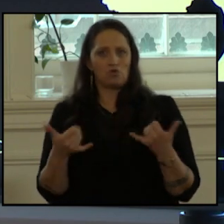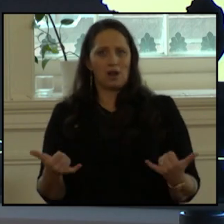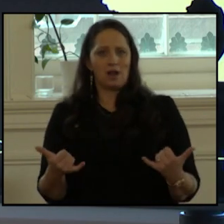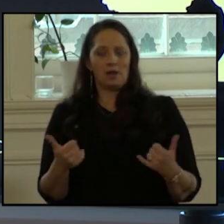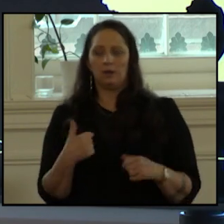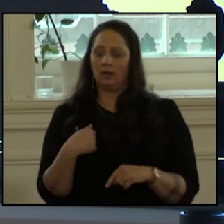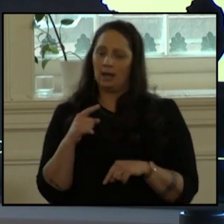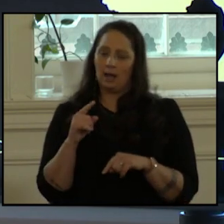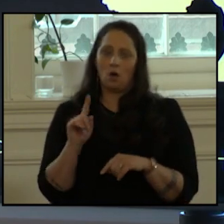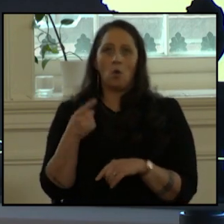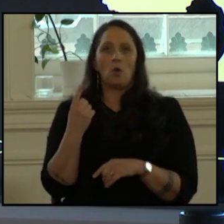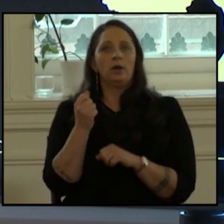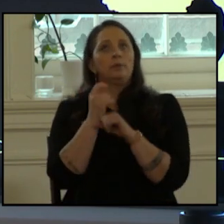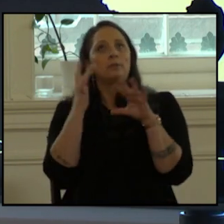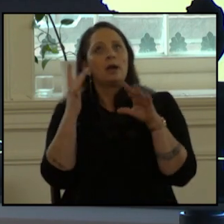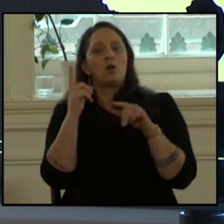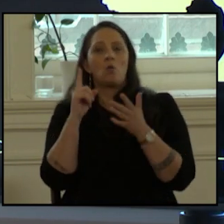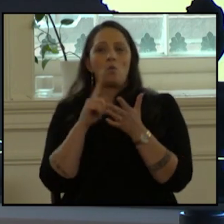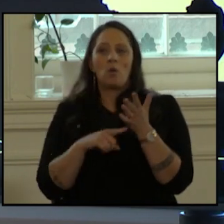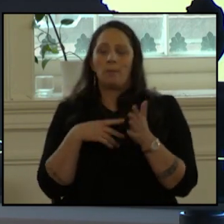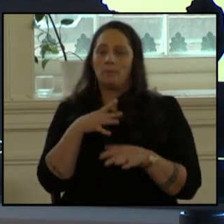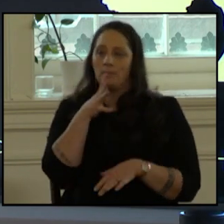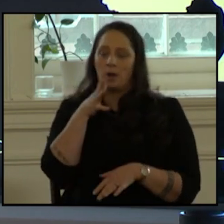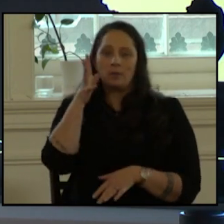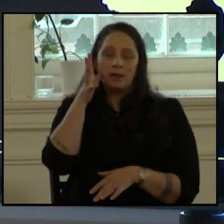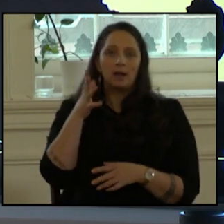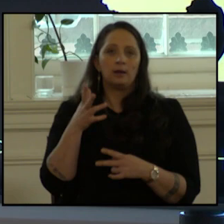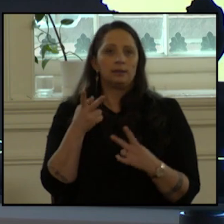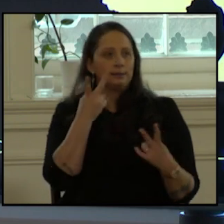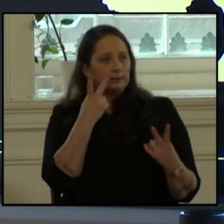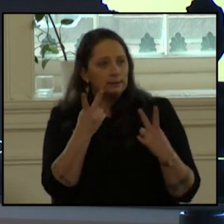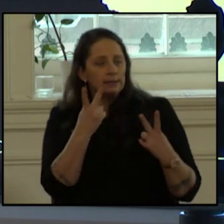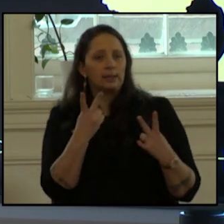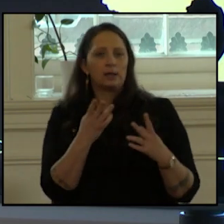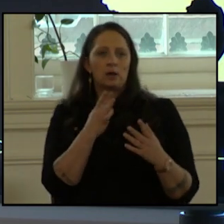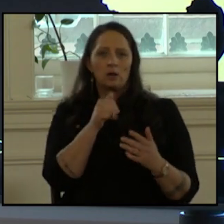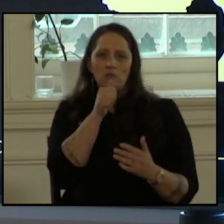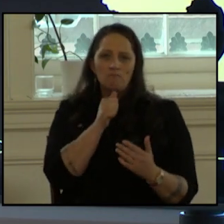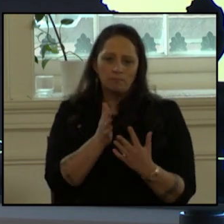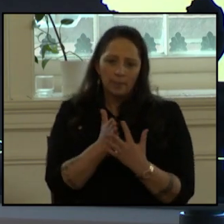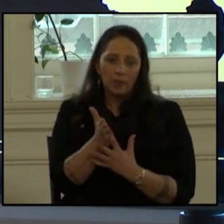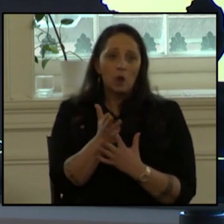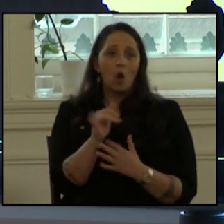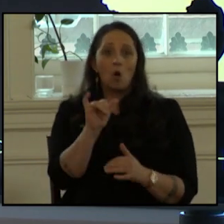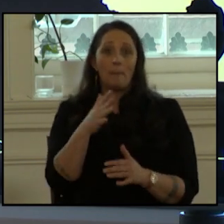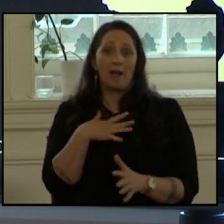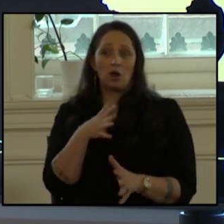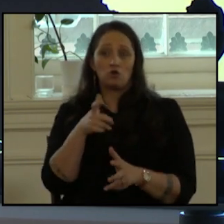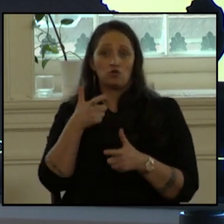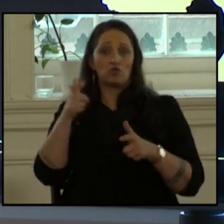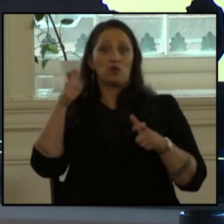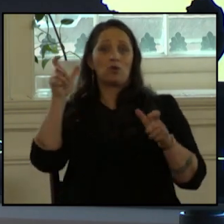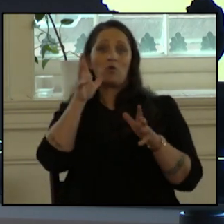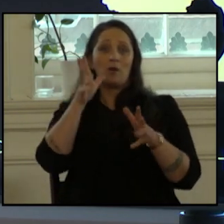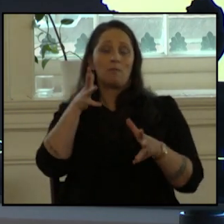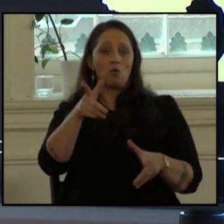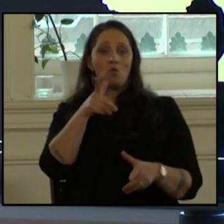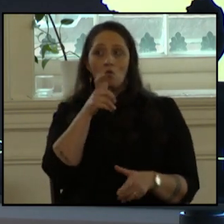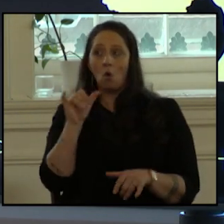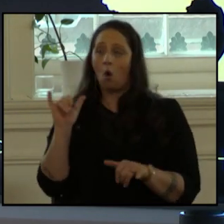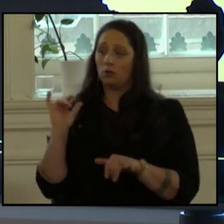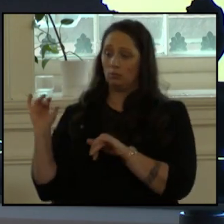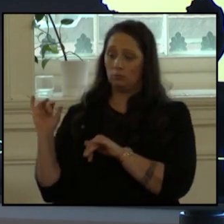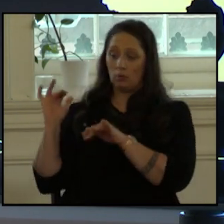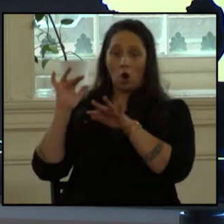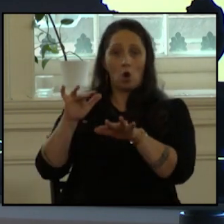only imagine what my mom and my dad were seeing, as well as my great-grandmother, who also